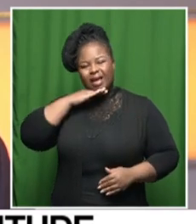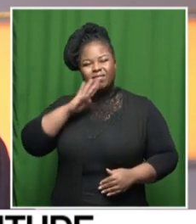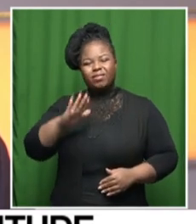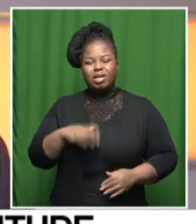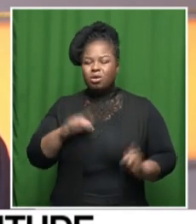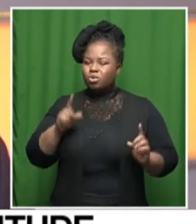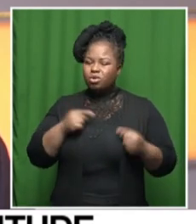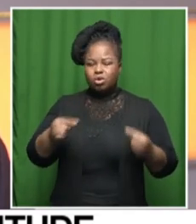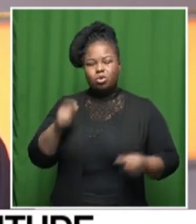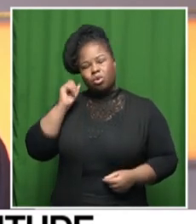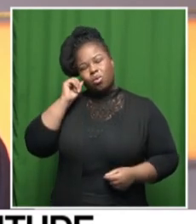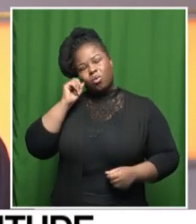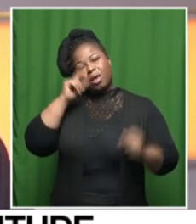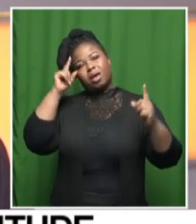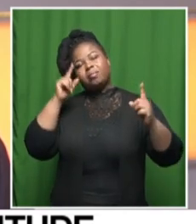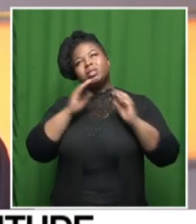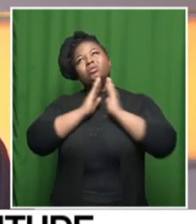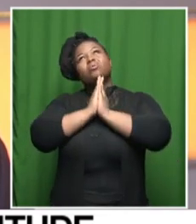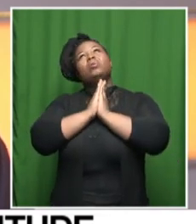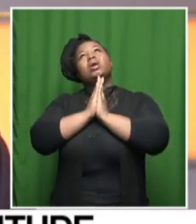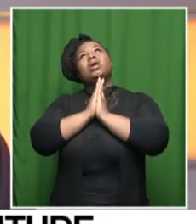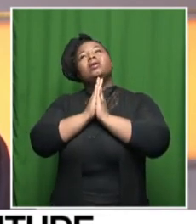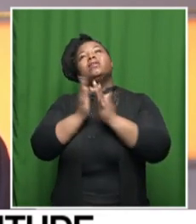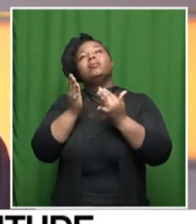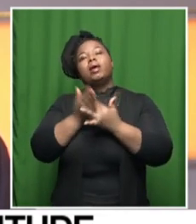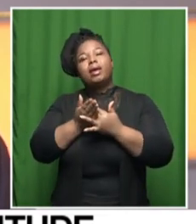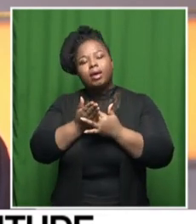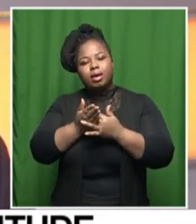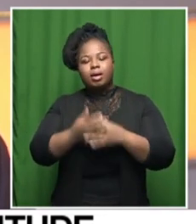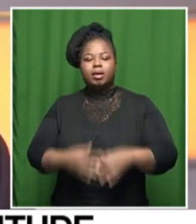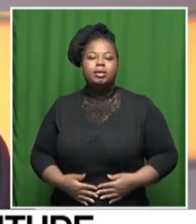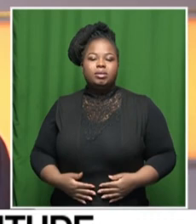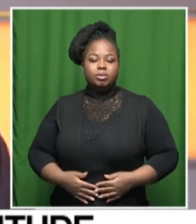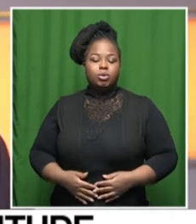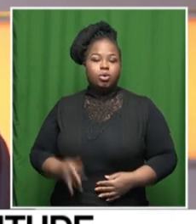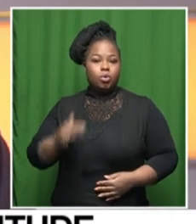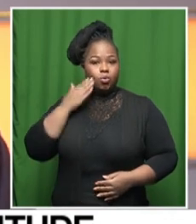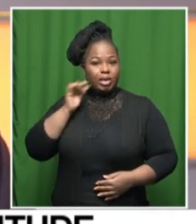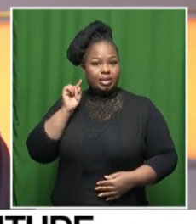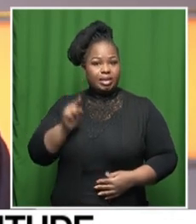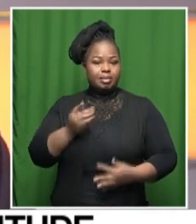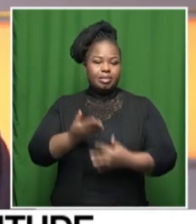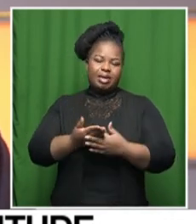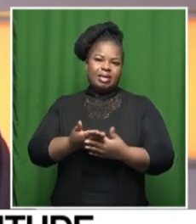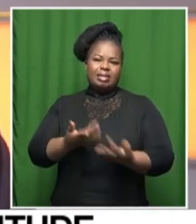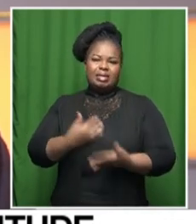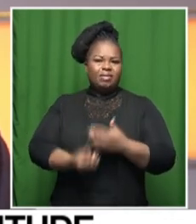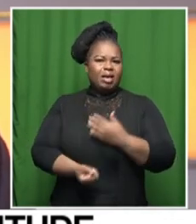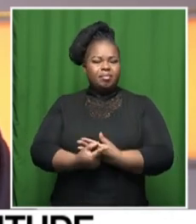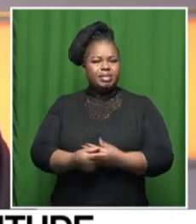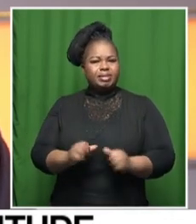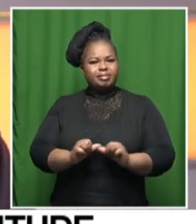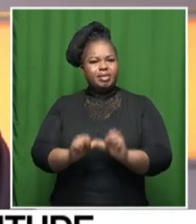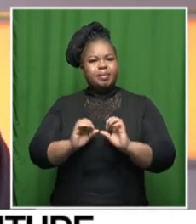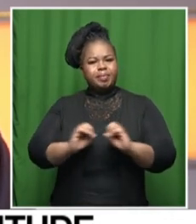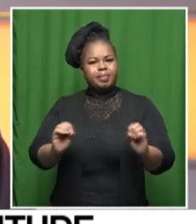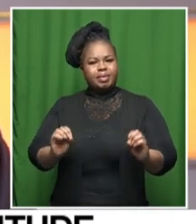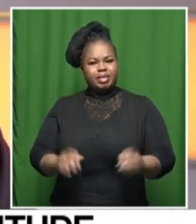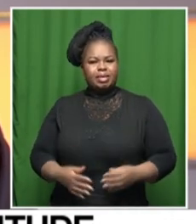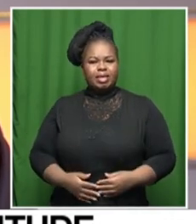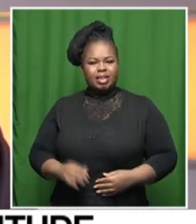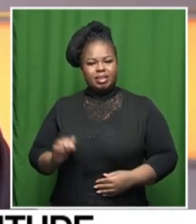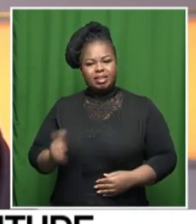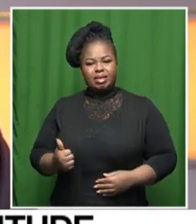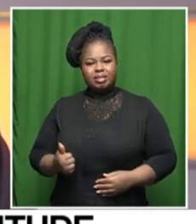longer wake up, and you pray for a break, you know. So when that break doesn't come, or it doesn't come soon